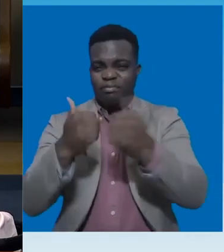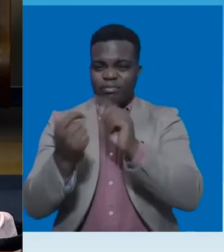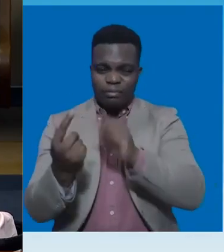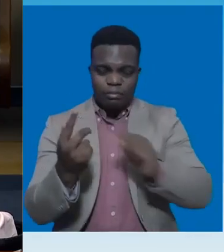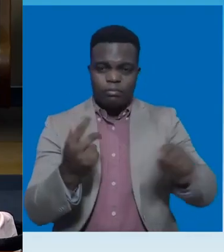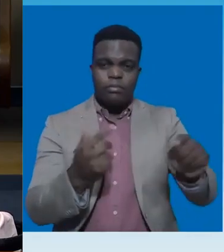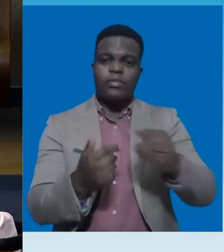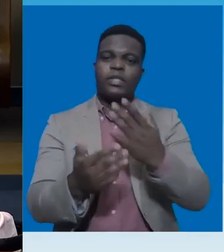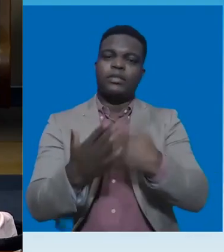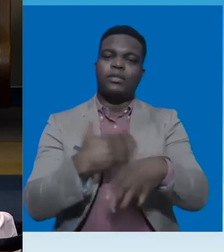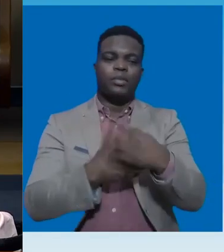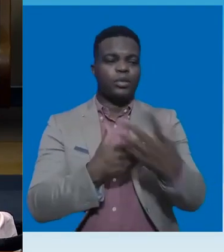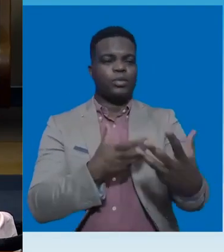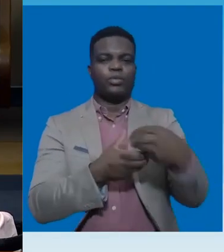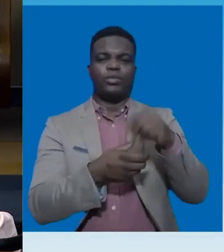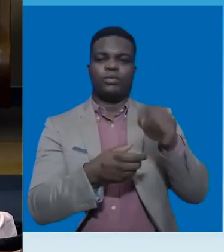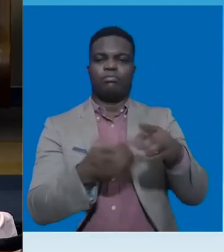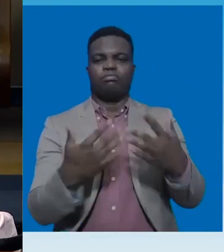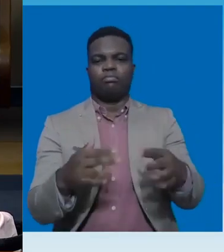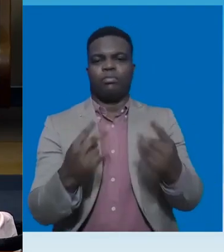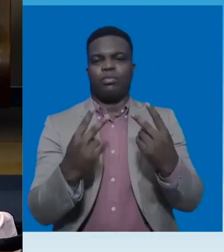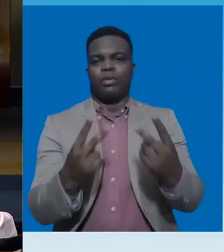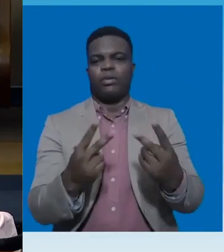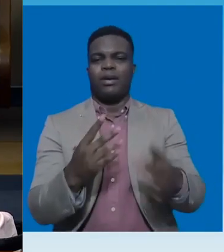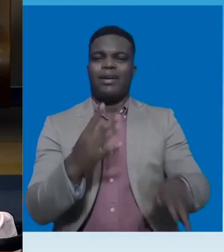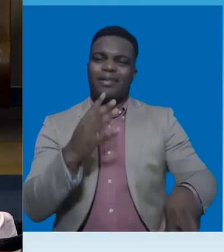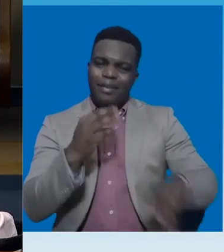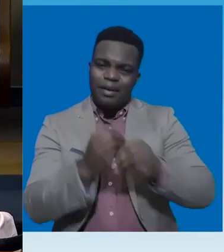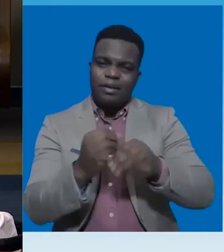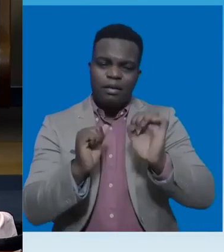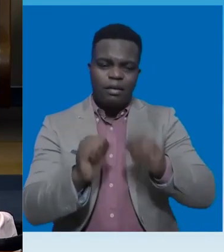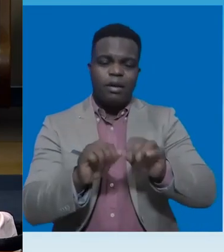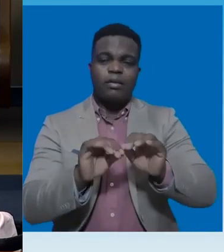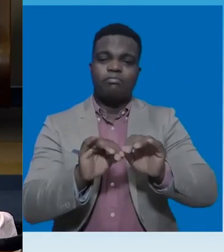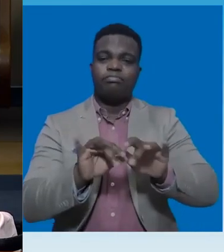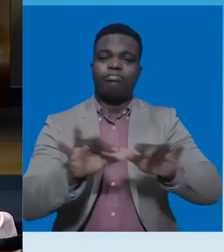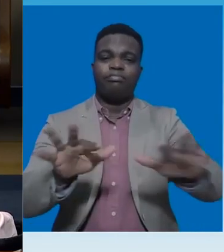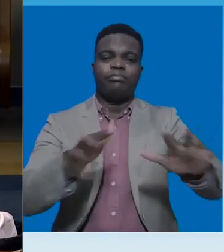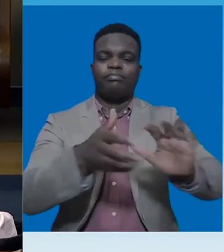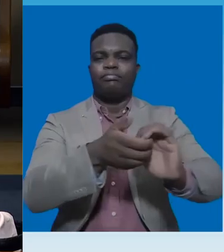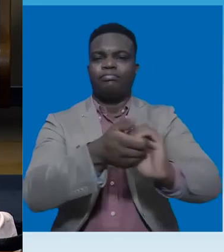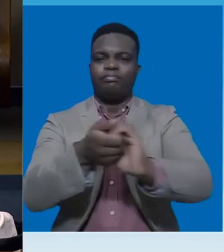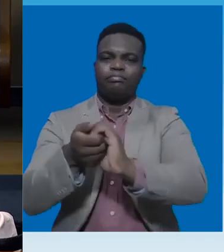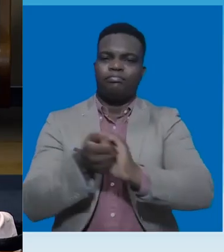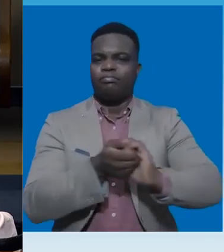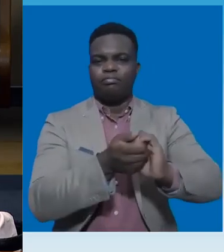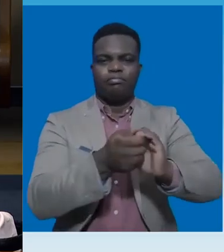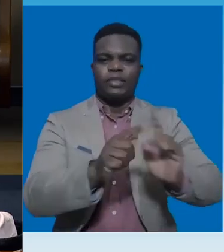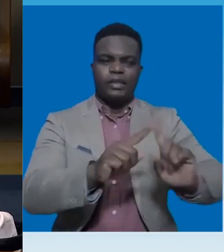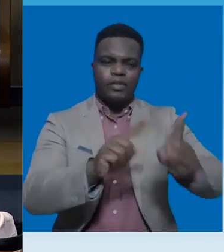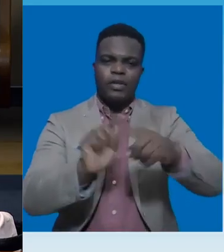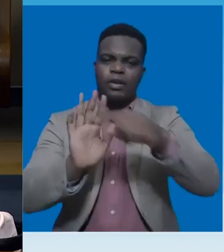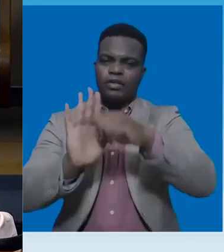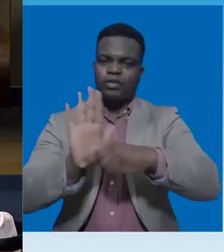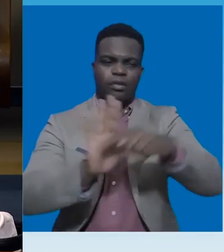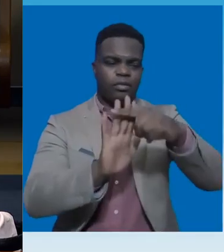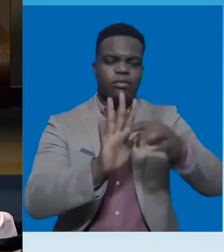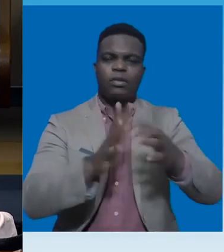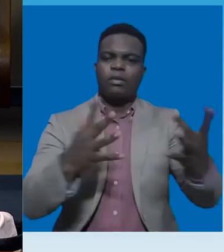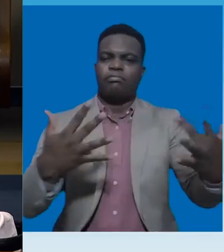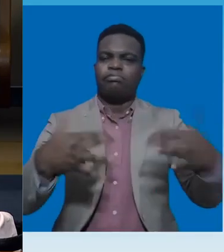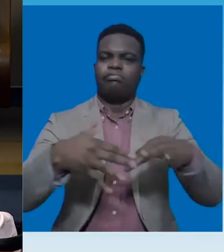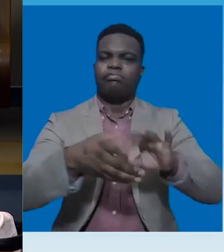and must be a unified agenda. It reminds us of our shared commitment